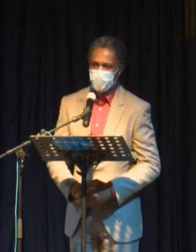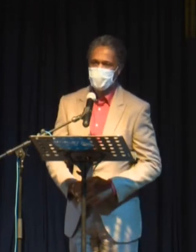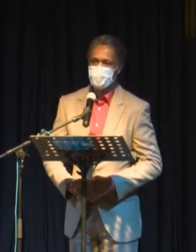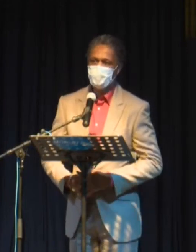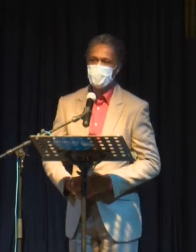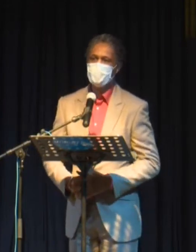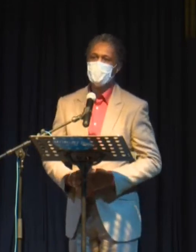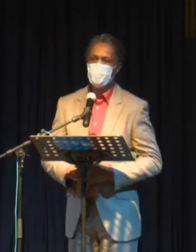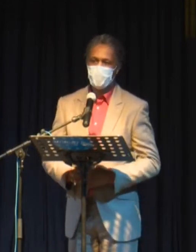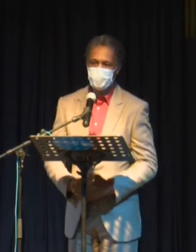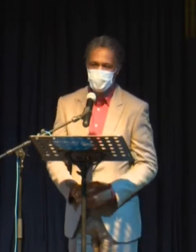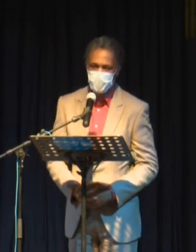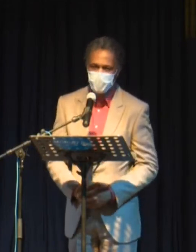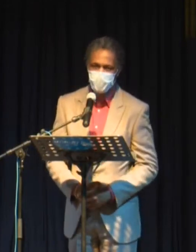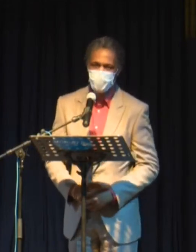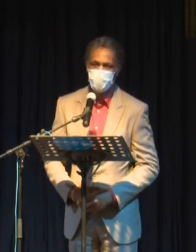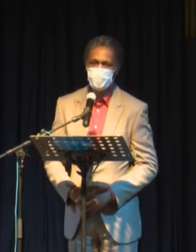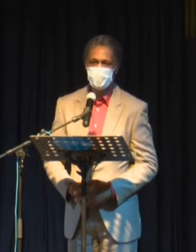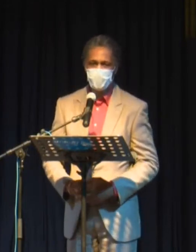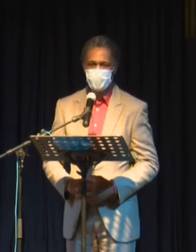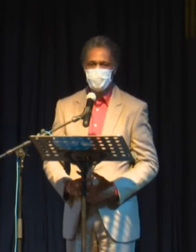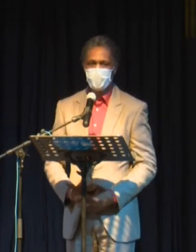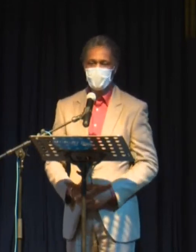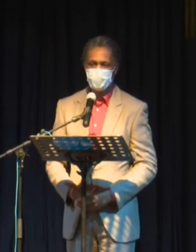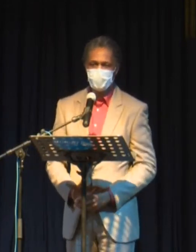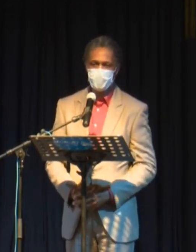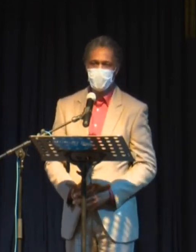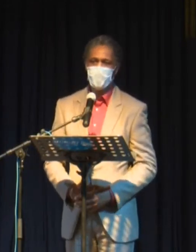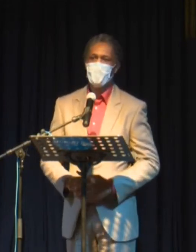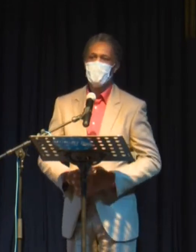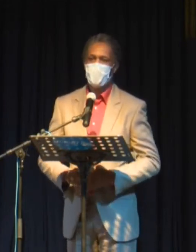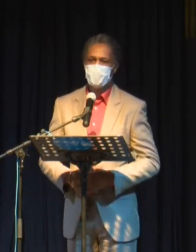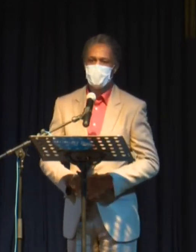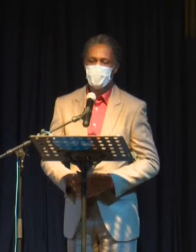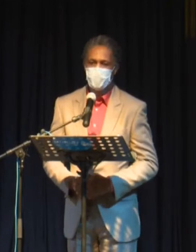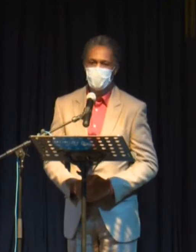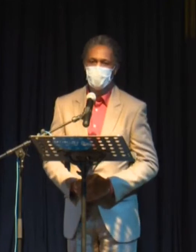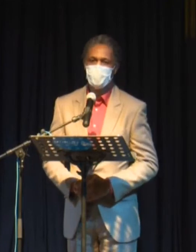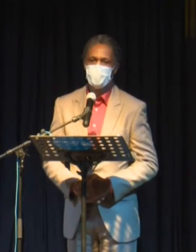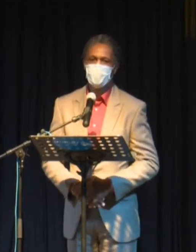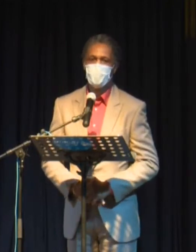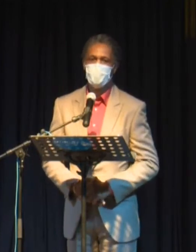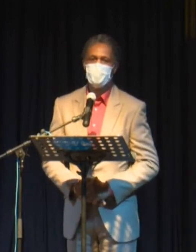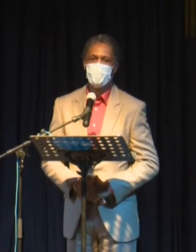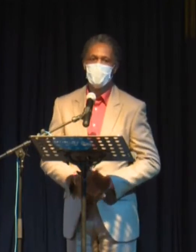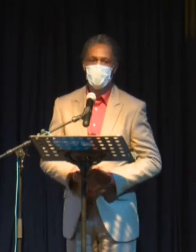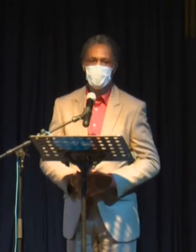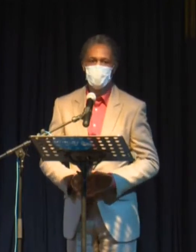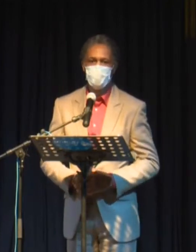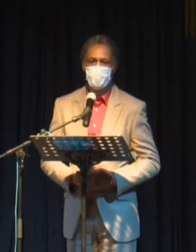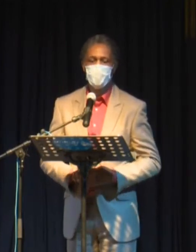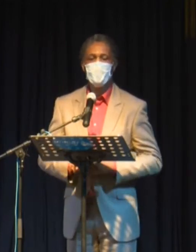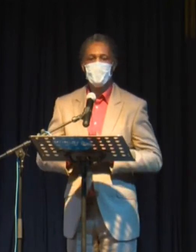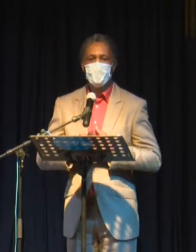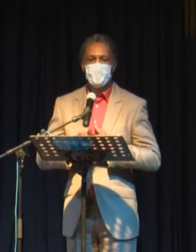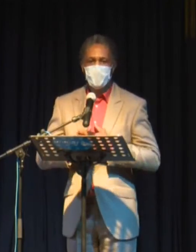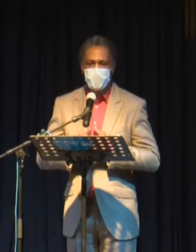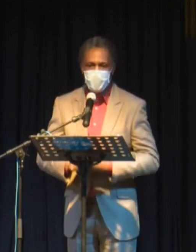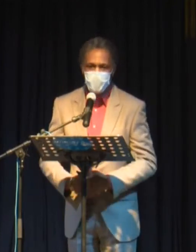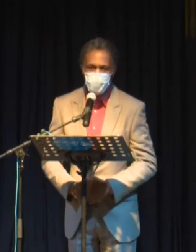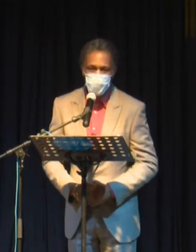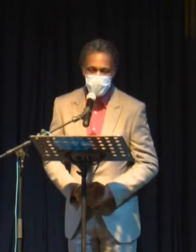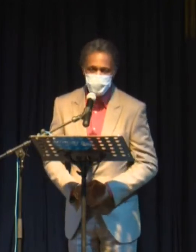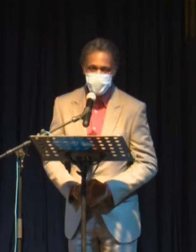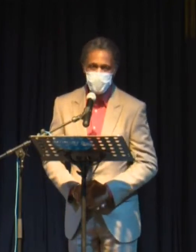sibuyela timvoti sibuyela esimeni noma sesingena esimeni lesisha, but sibe sathi lokuthi sendela ukuthi kunganobese sokuba